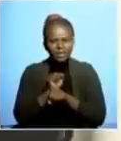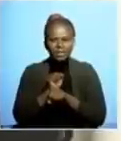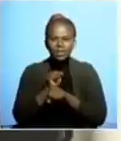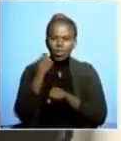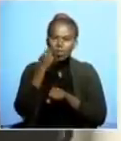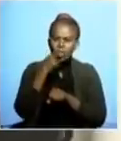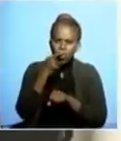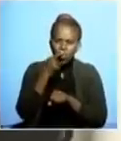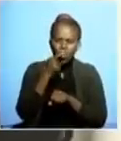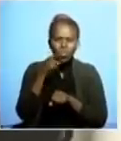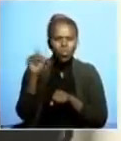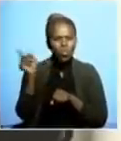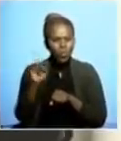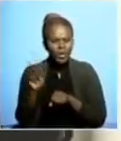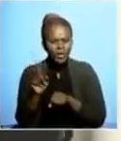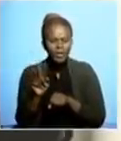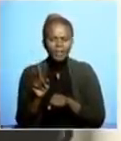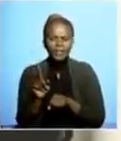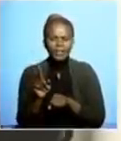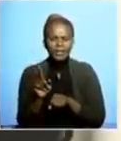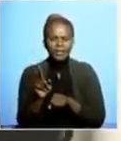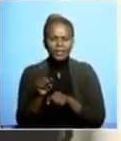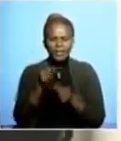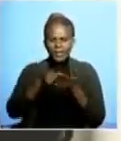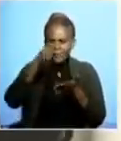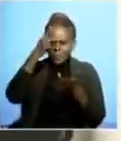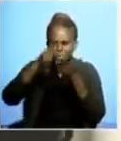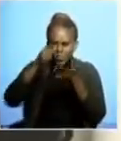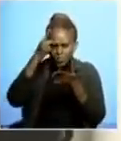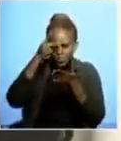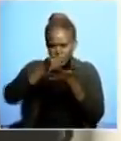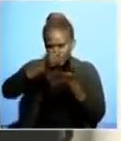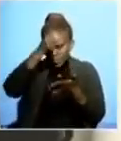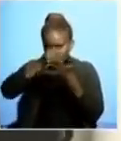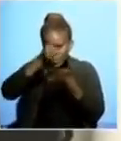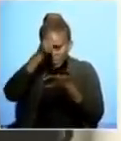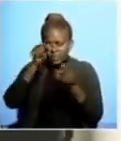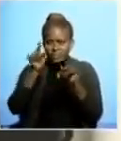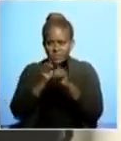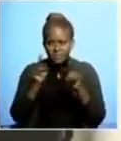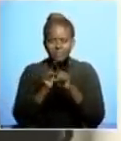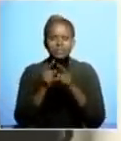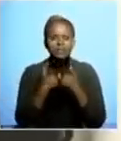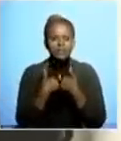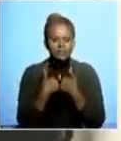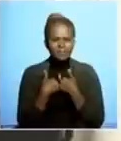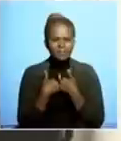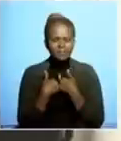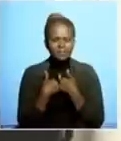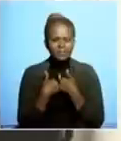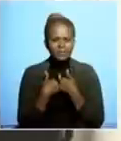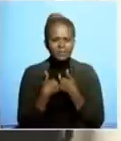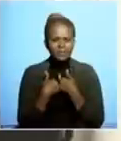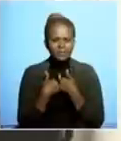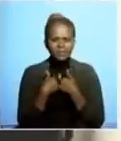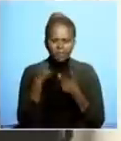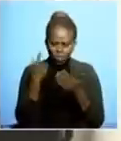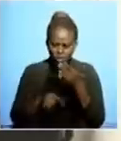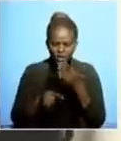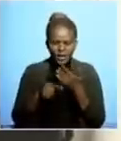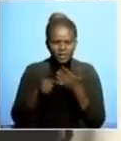they, that pupils, students are getting what they go to school